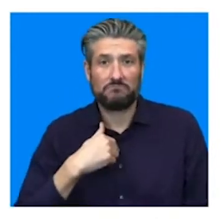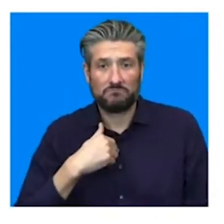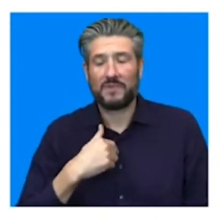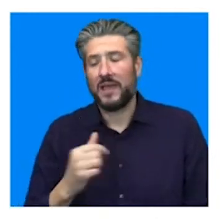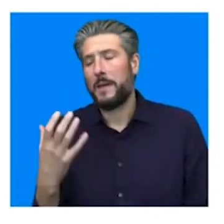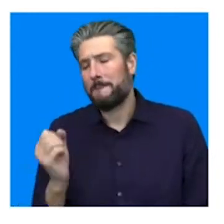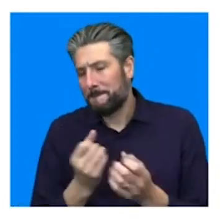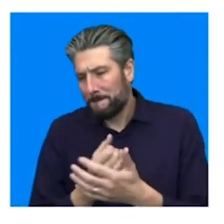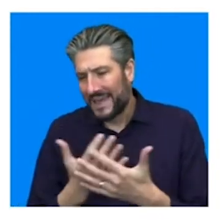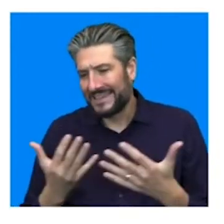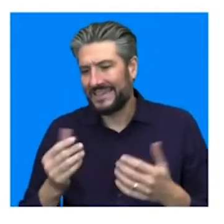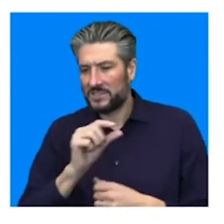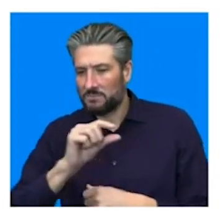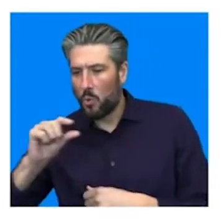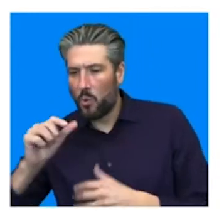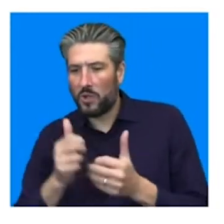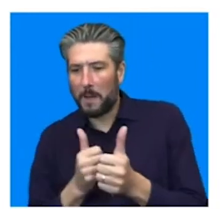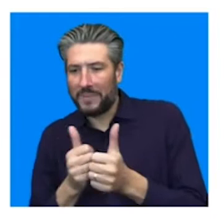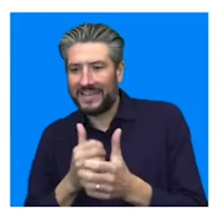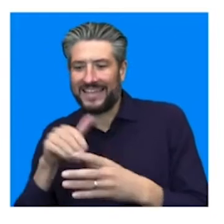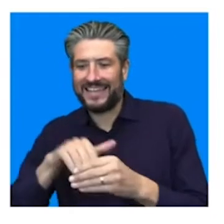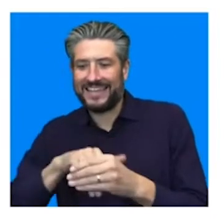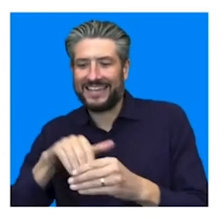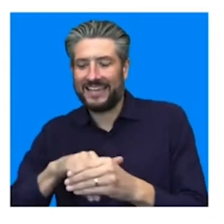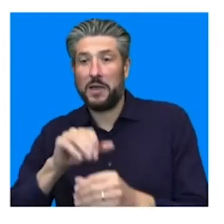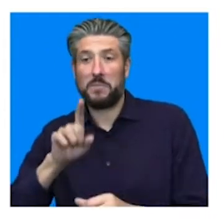it's such a high priority for the biggest companies in the world.